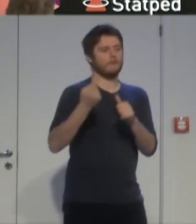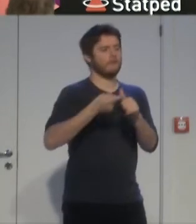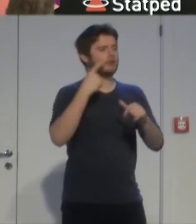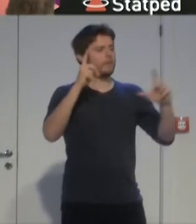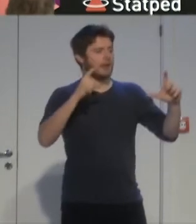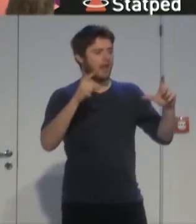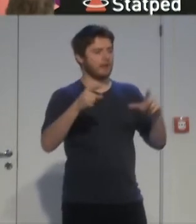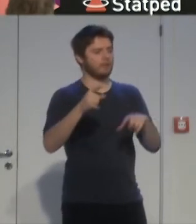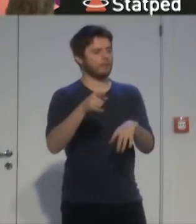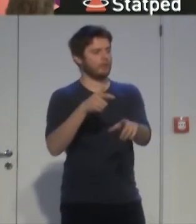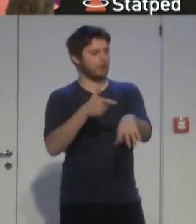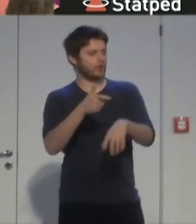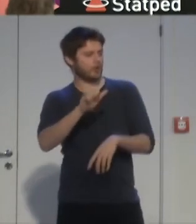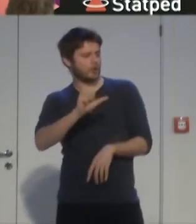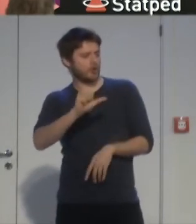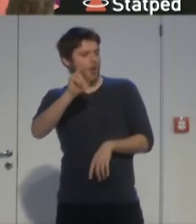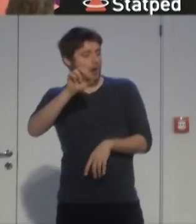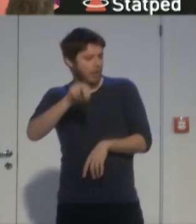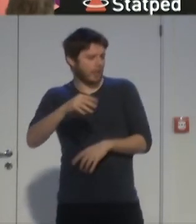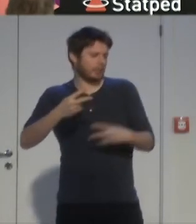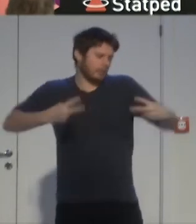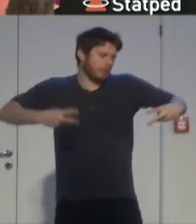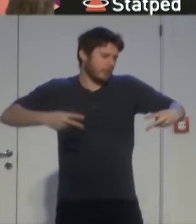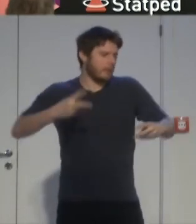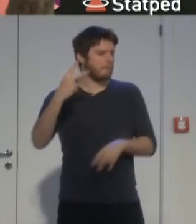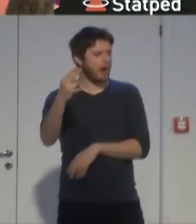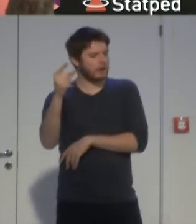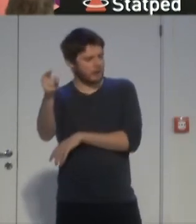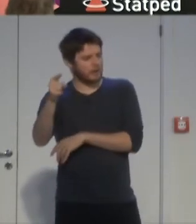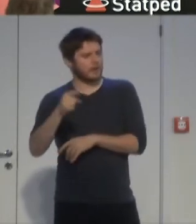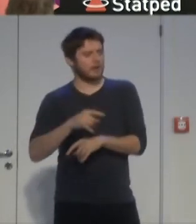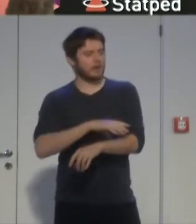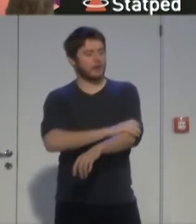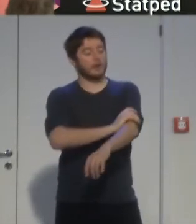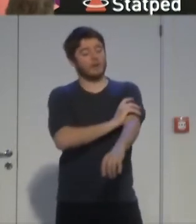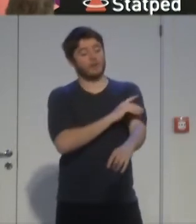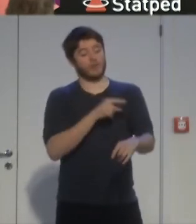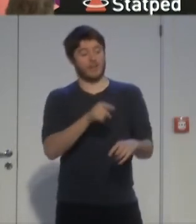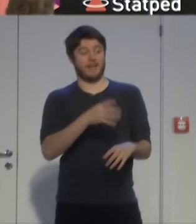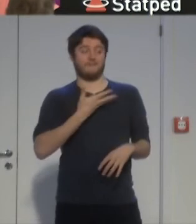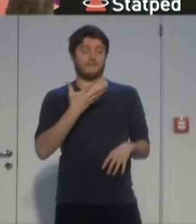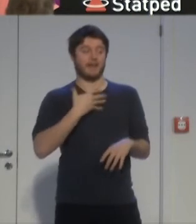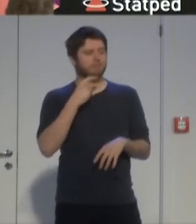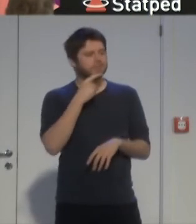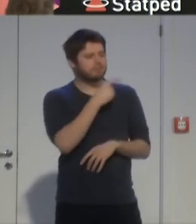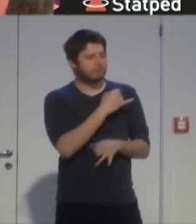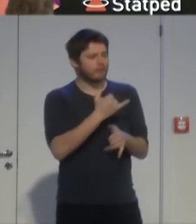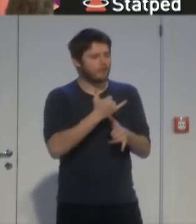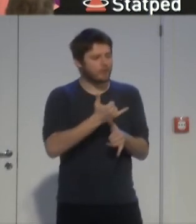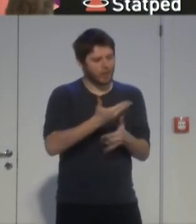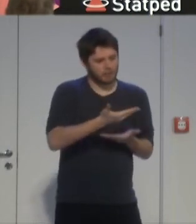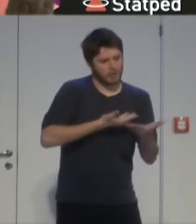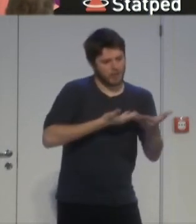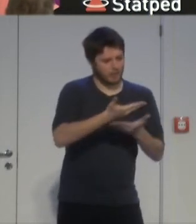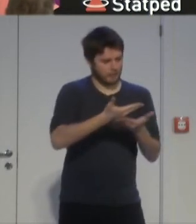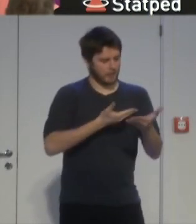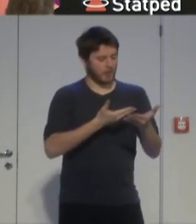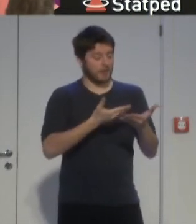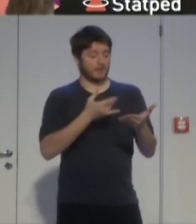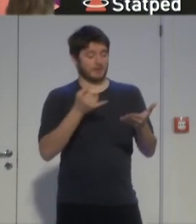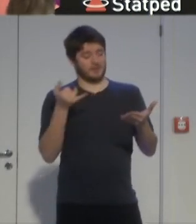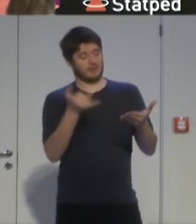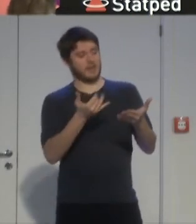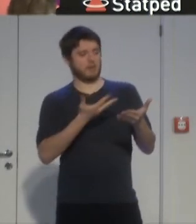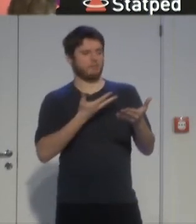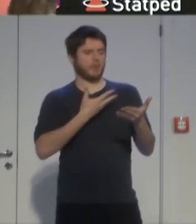Göran played the partner. The conversational interaction is extremely complex when we look at it in detail. It has a lot